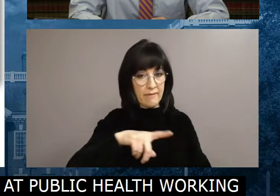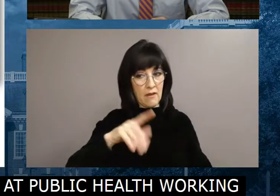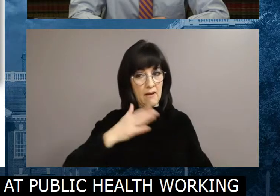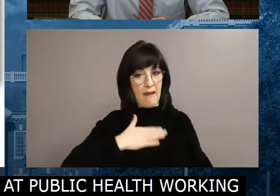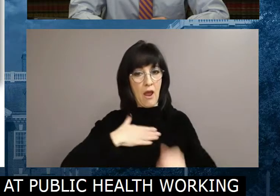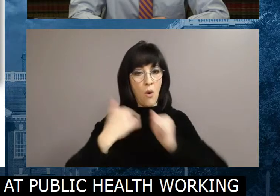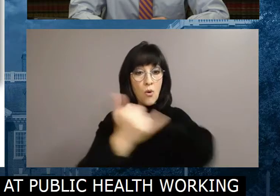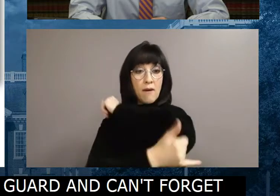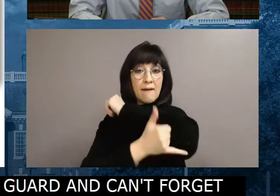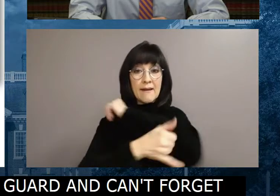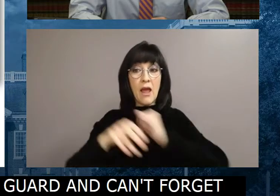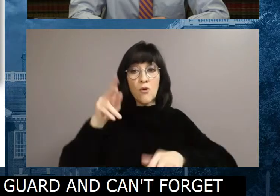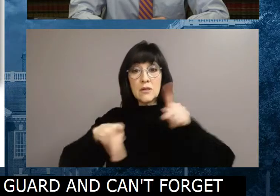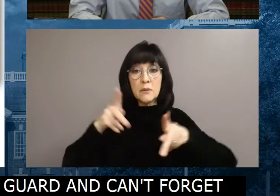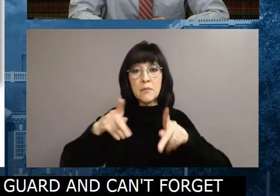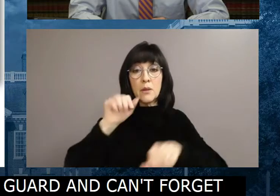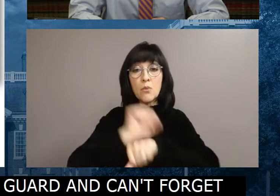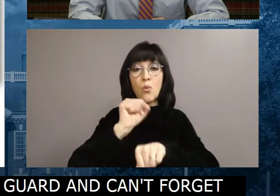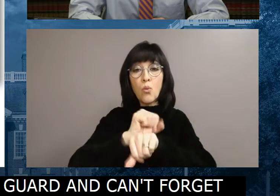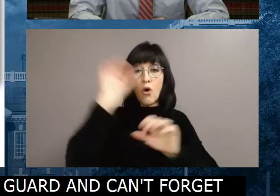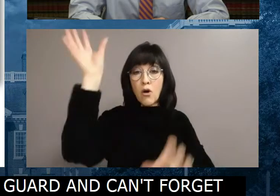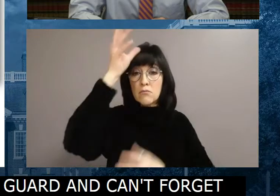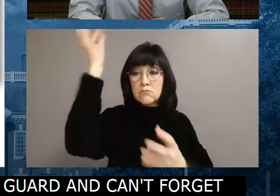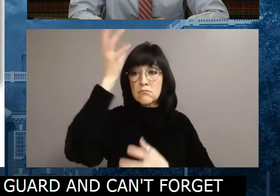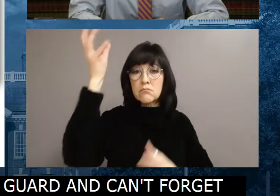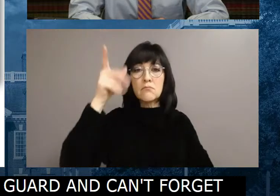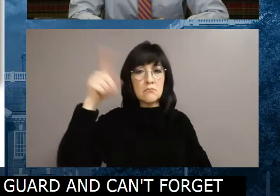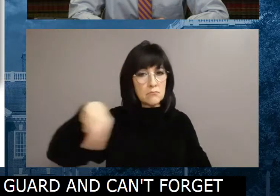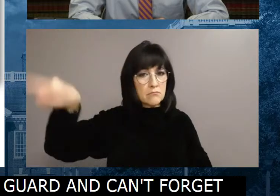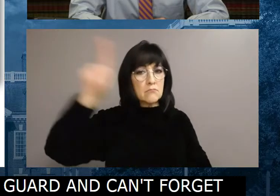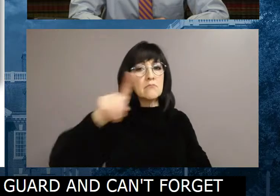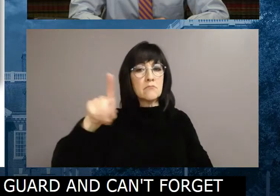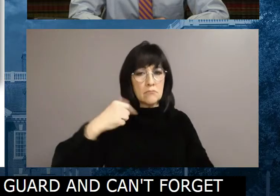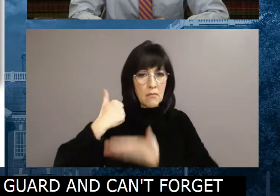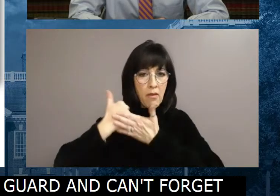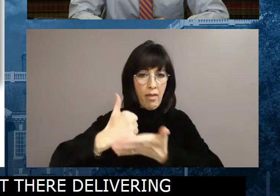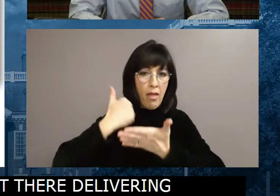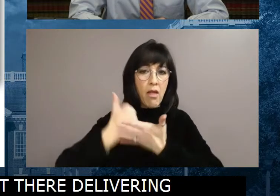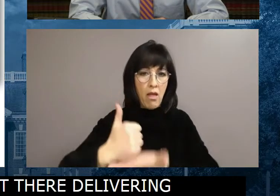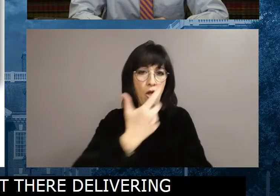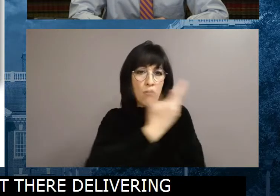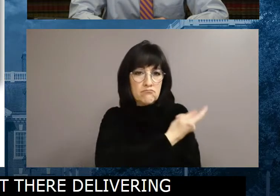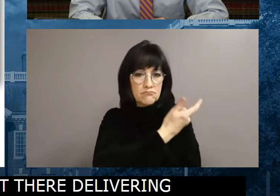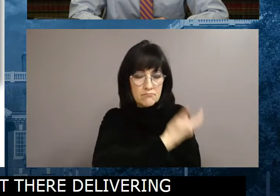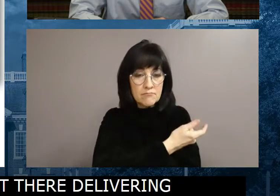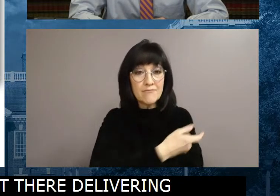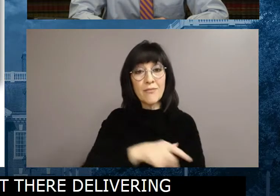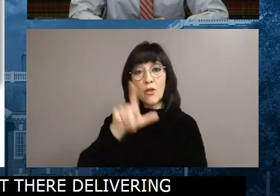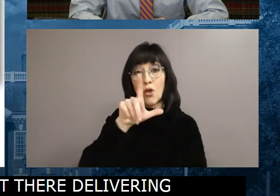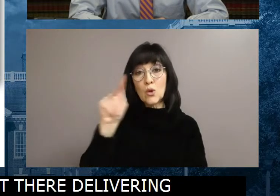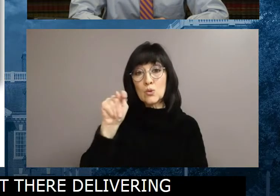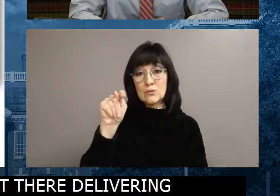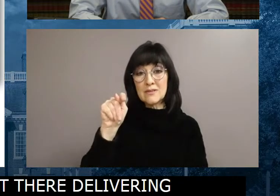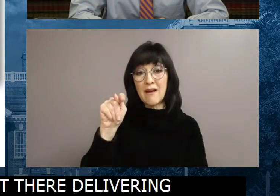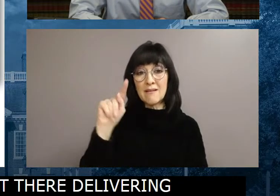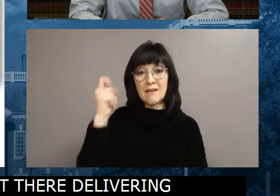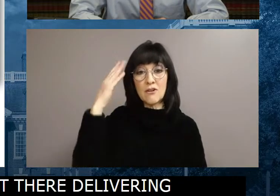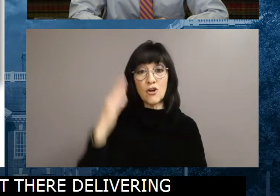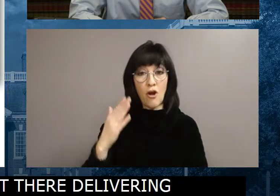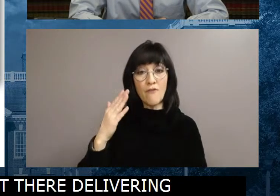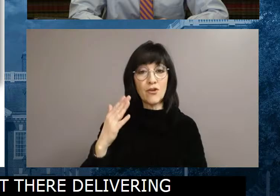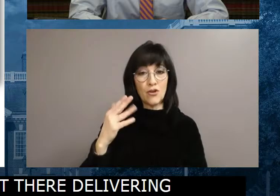Medical Reserve Corps, the Lieutenant Governor, Hall Long and her crew, making sure that we're